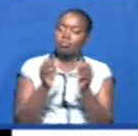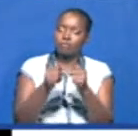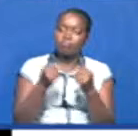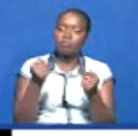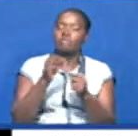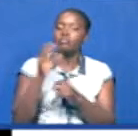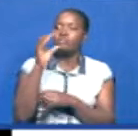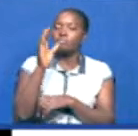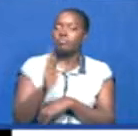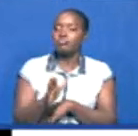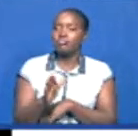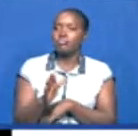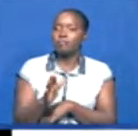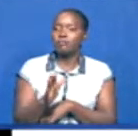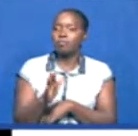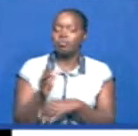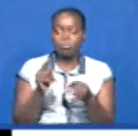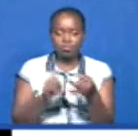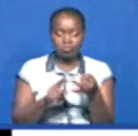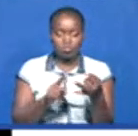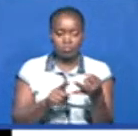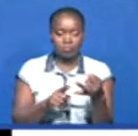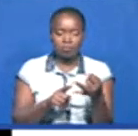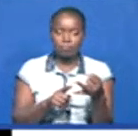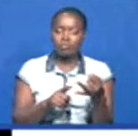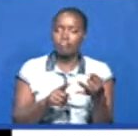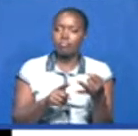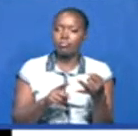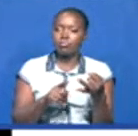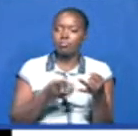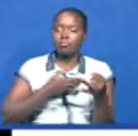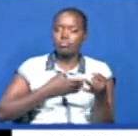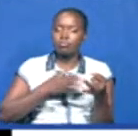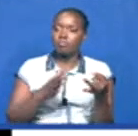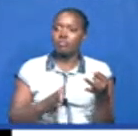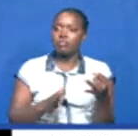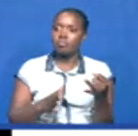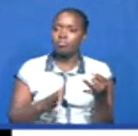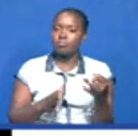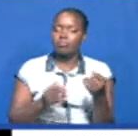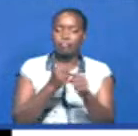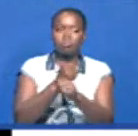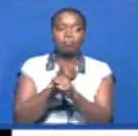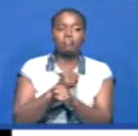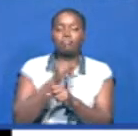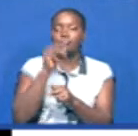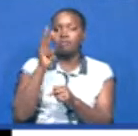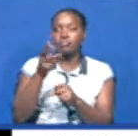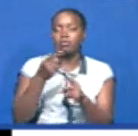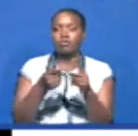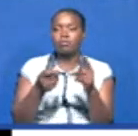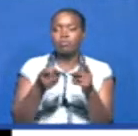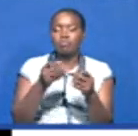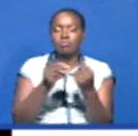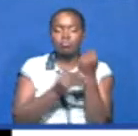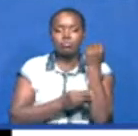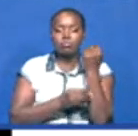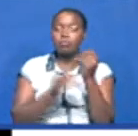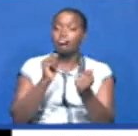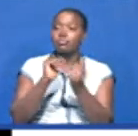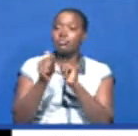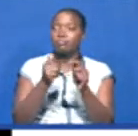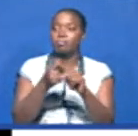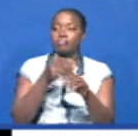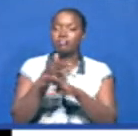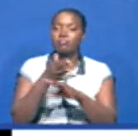consumers. Number two, the IPR owners will be protected from unfair competition from